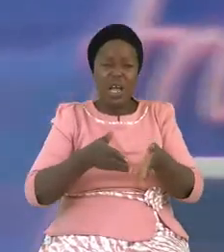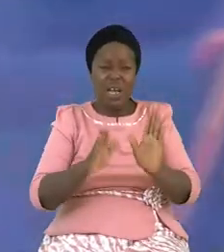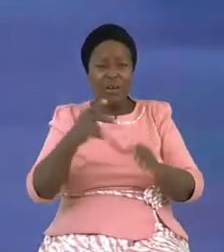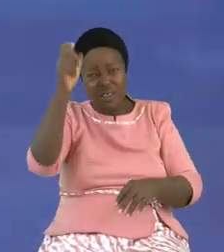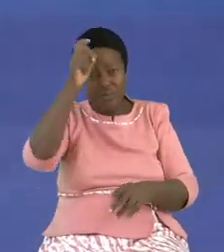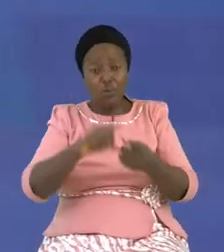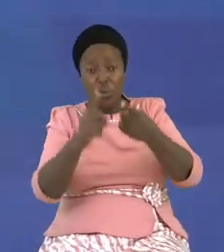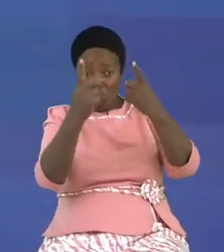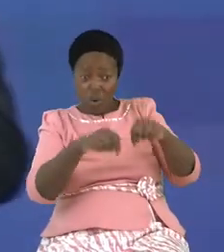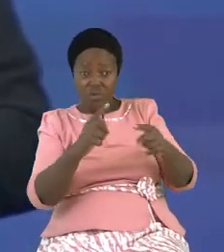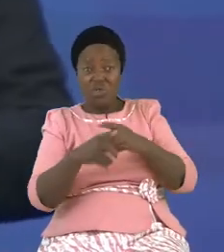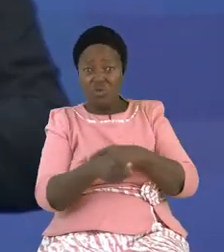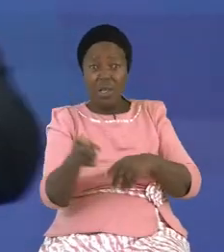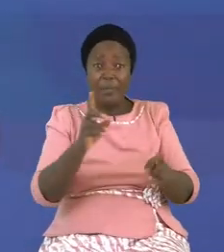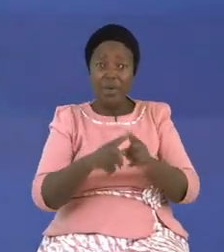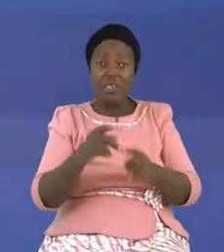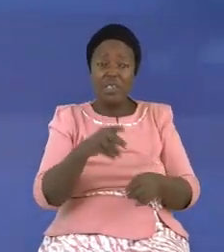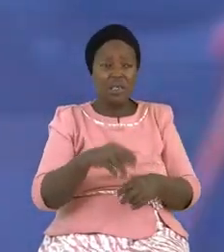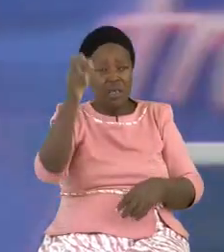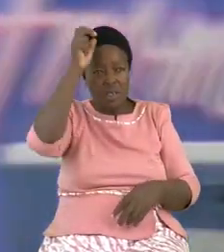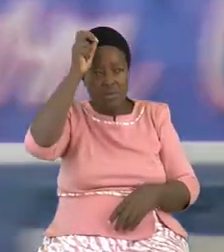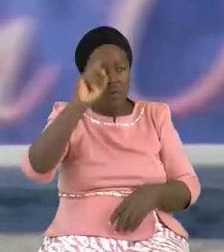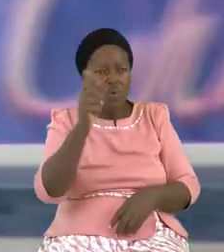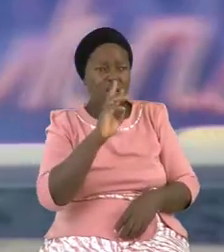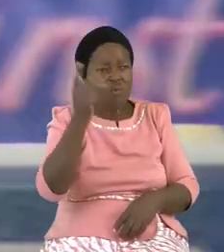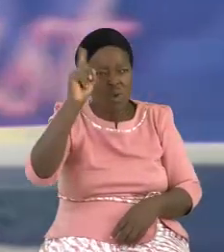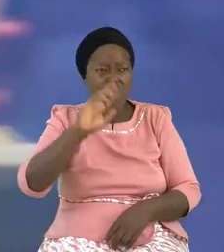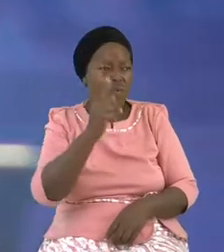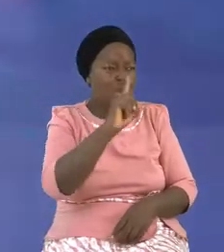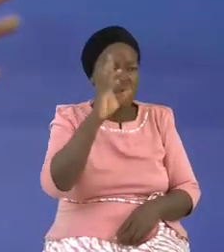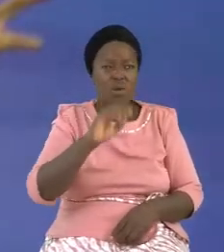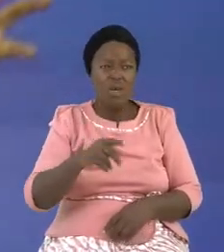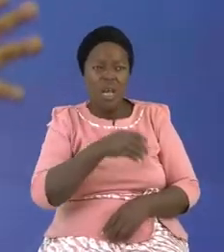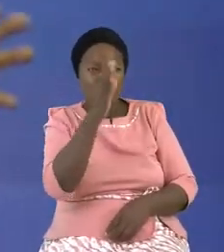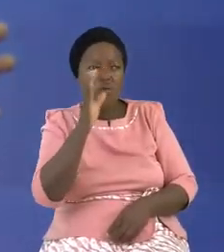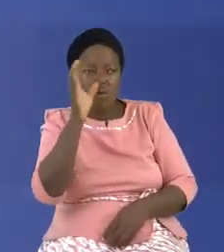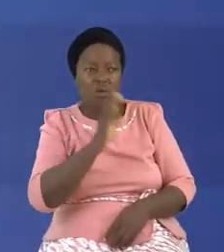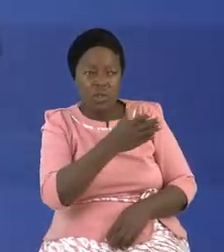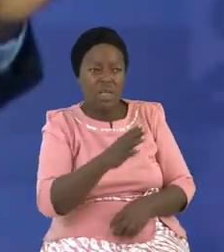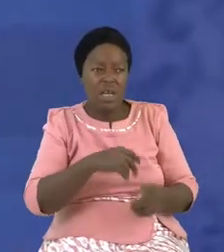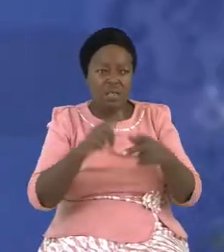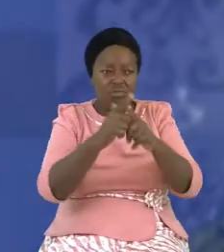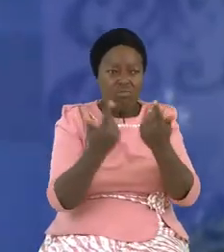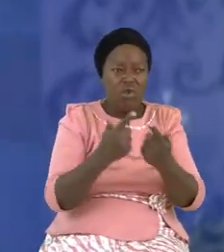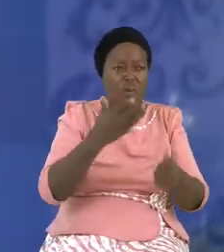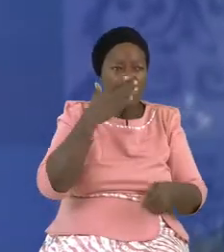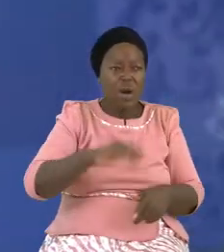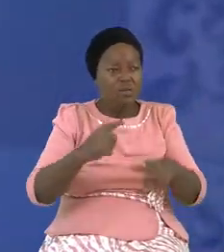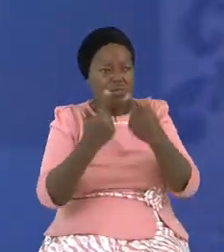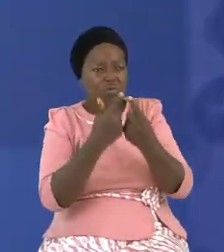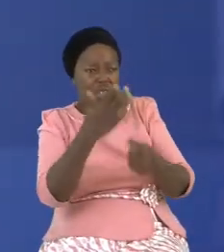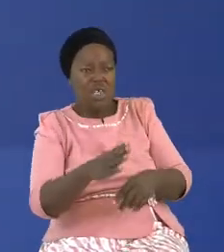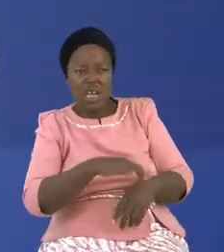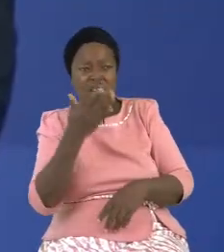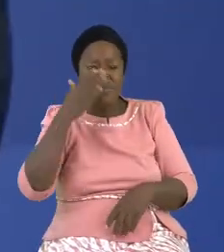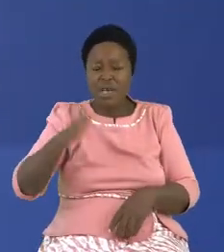them. They say, devil, where are you? Satan, where are you? Any cult there? Any gang there? Any evil going on there?